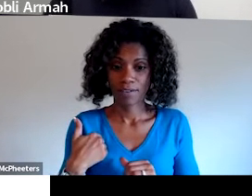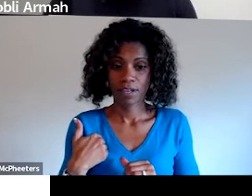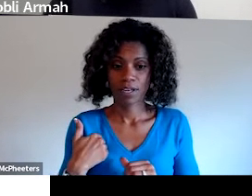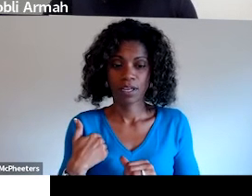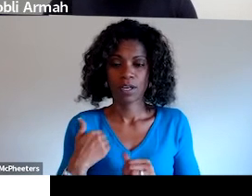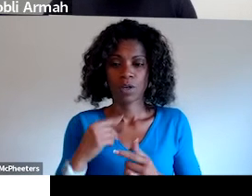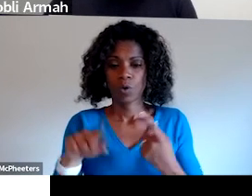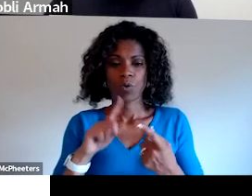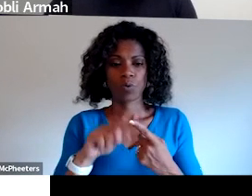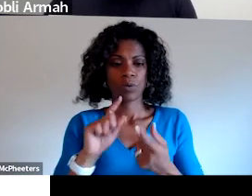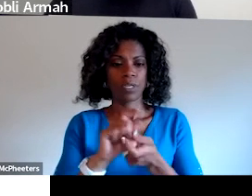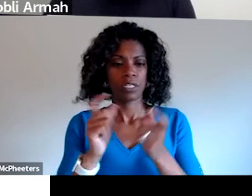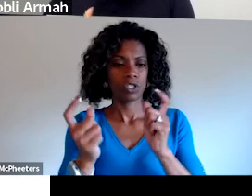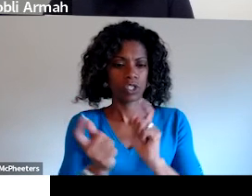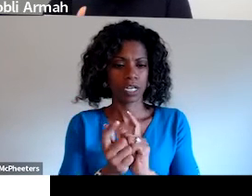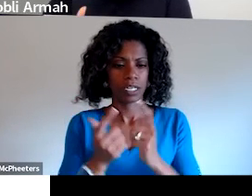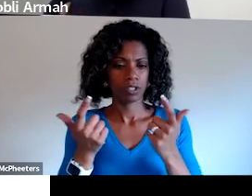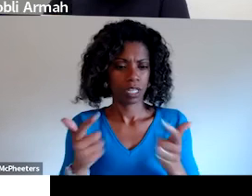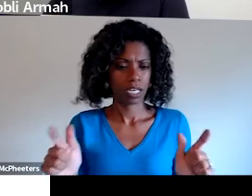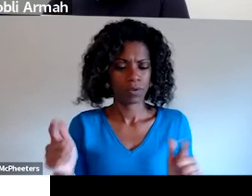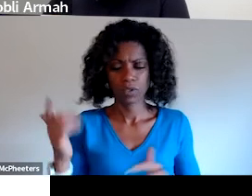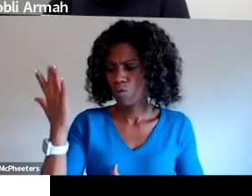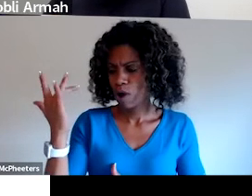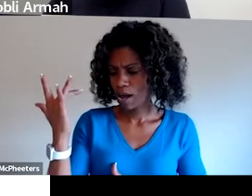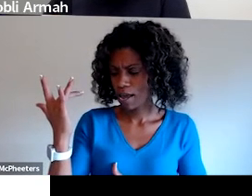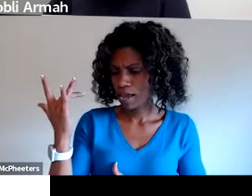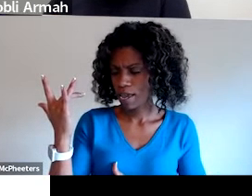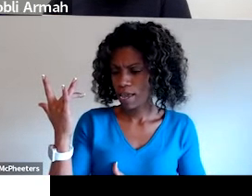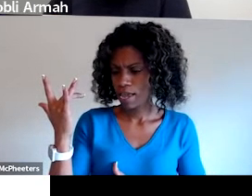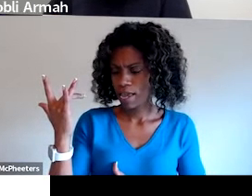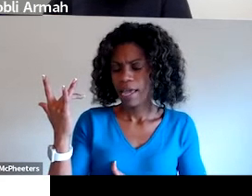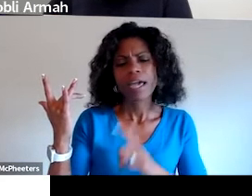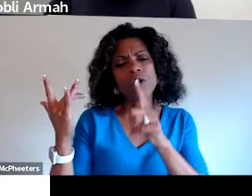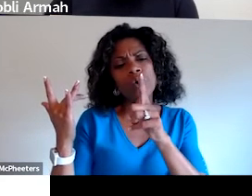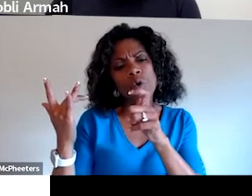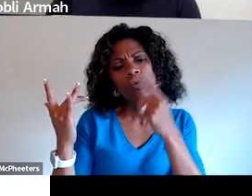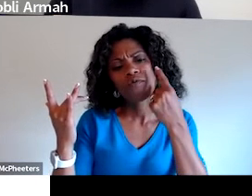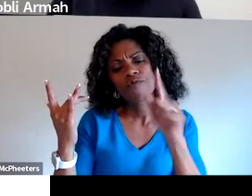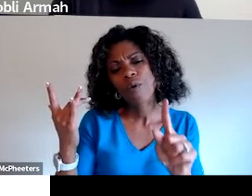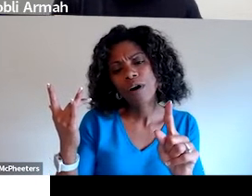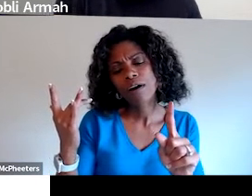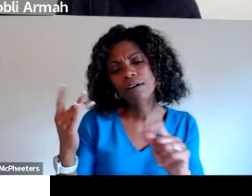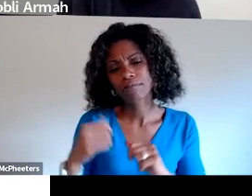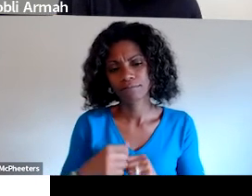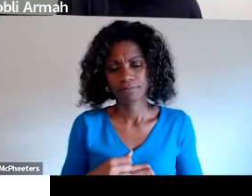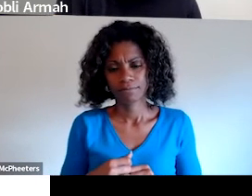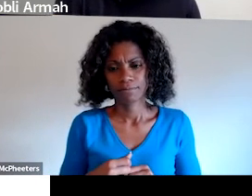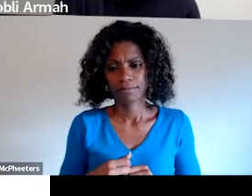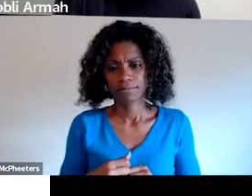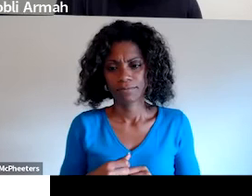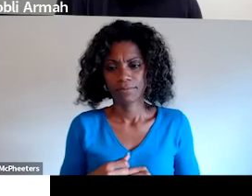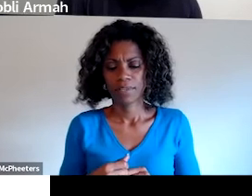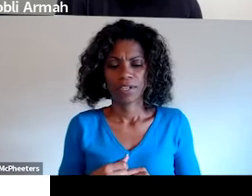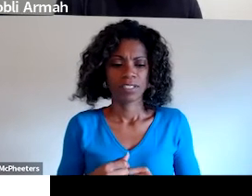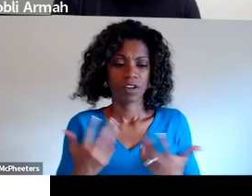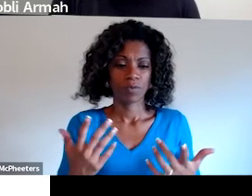why? And who are we changing the language for? Because whenever we move from talking about equality to